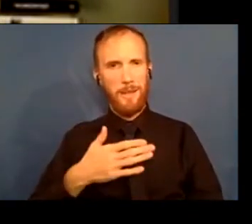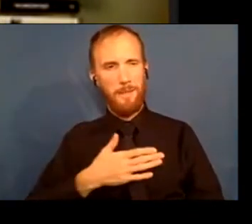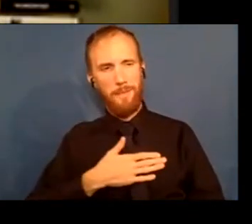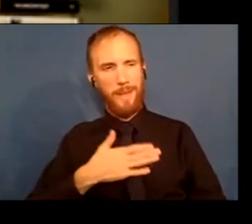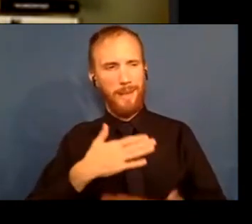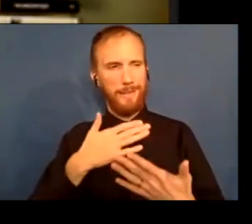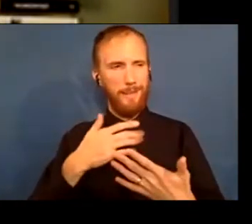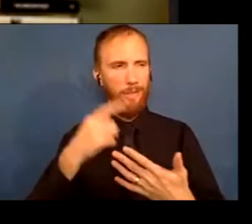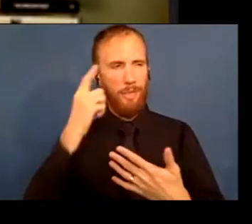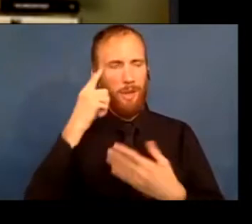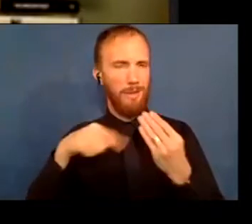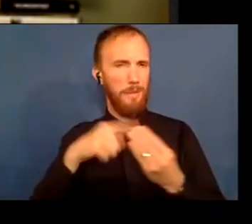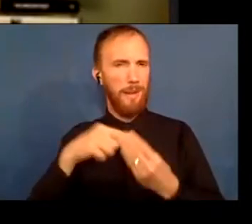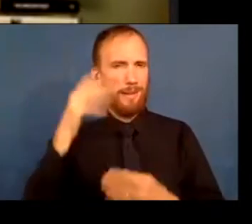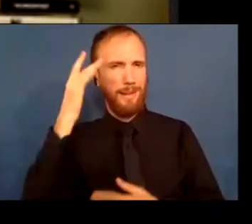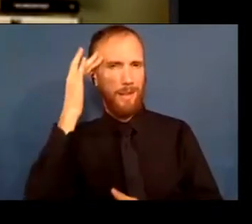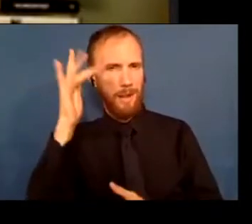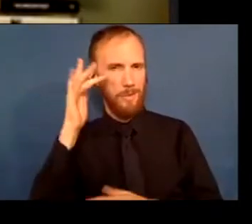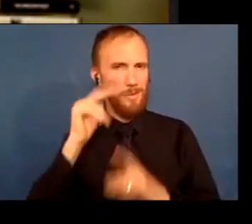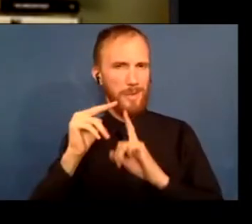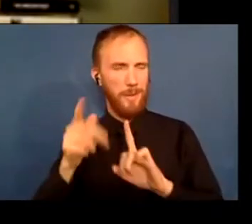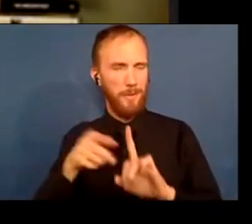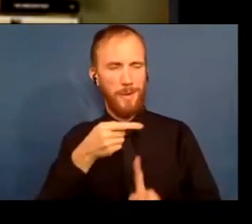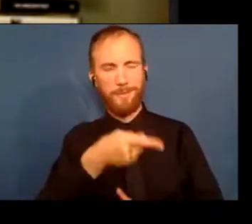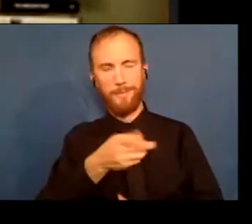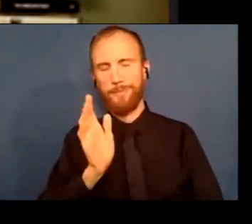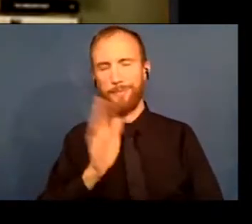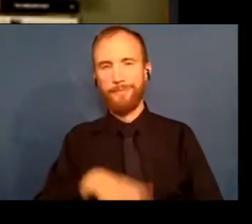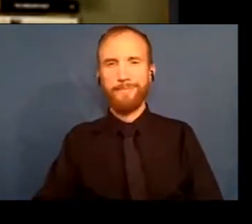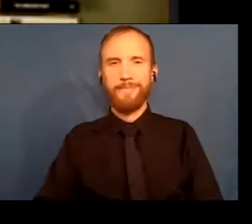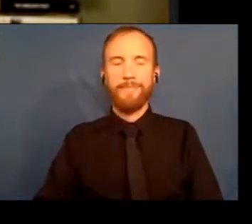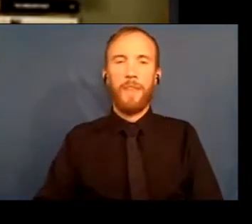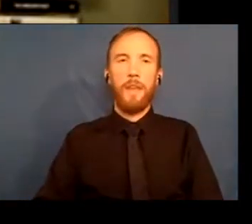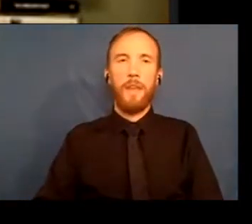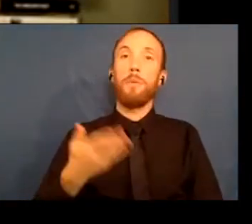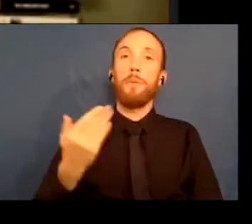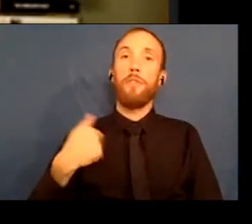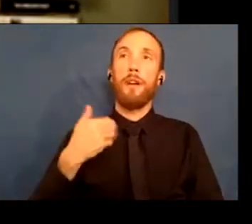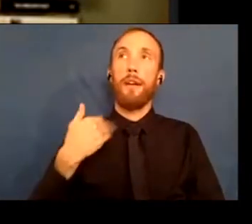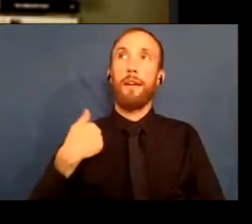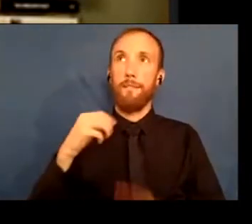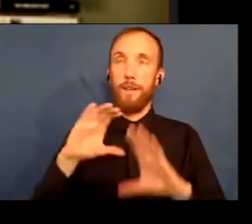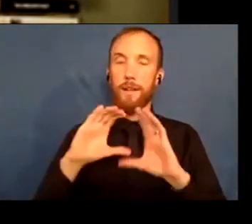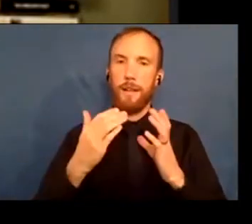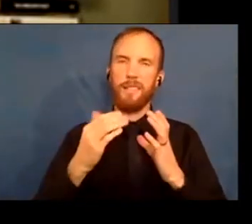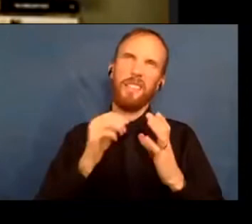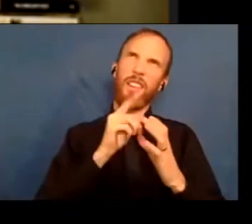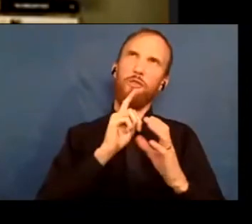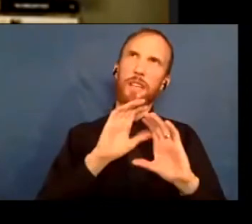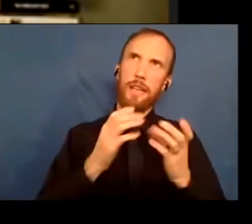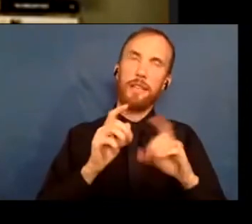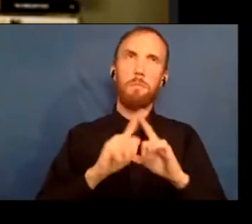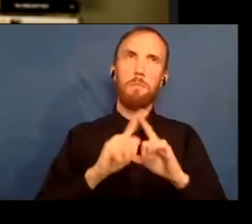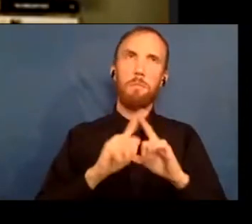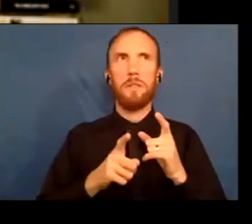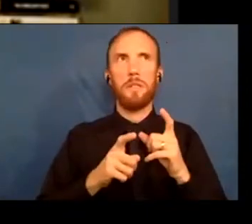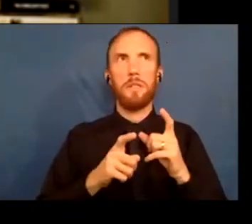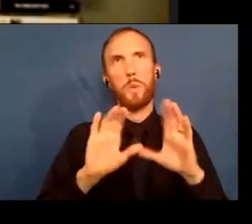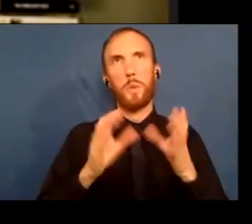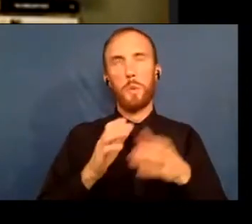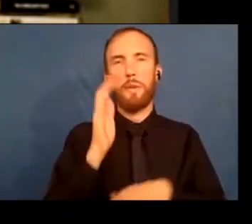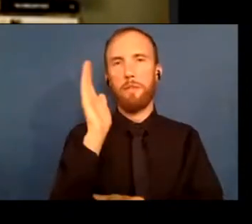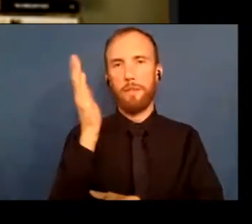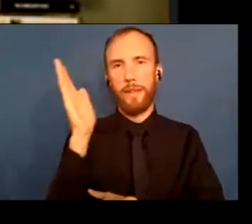Seriously, I once had a class, not class really, just a series of lectures at graduate school from